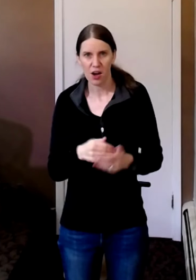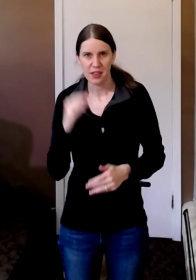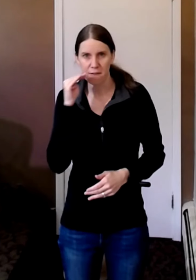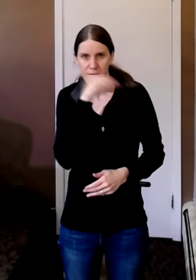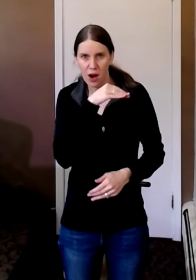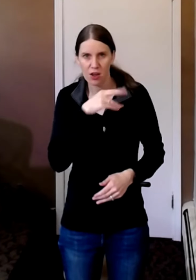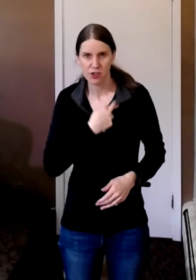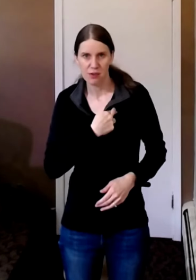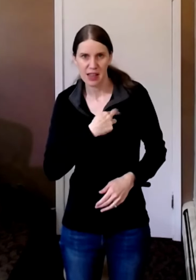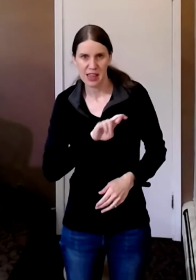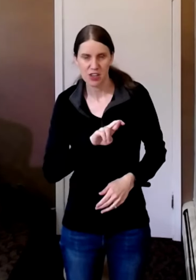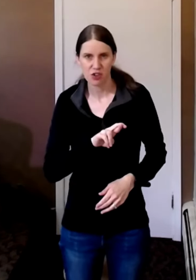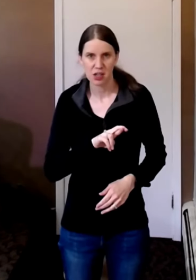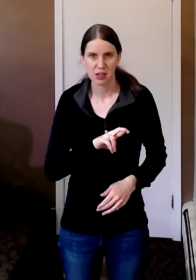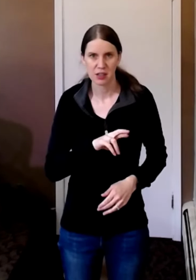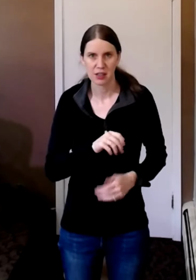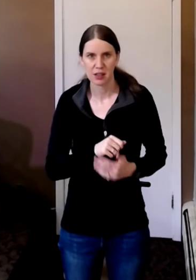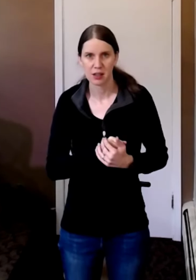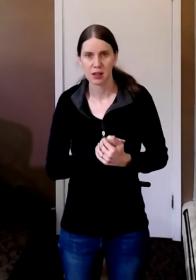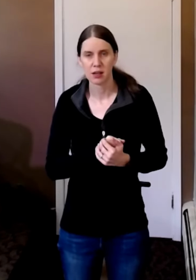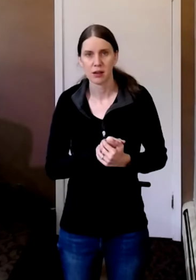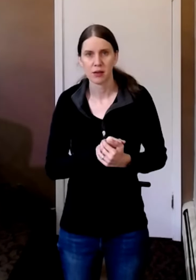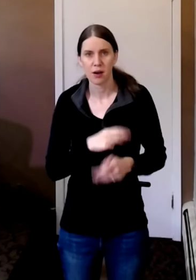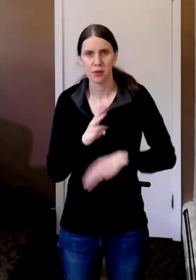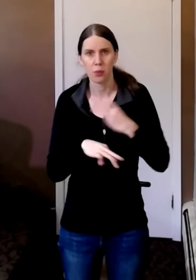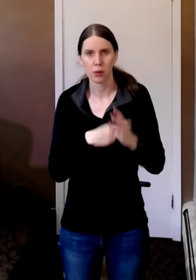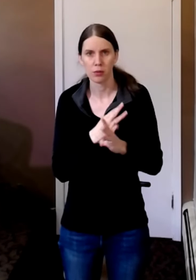false religions of the world.